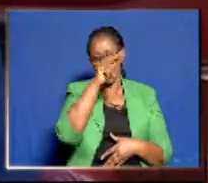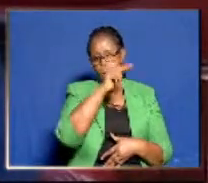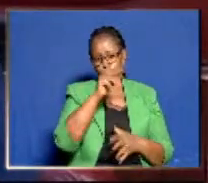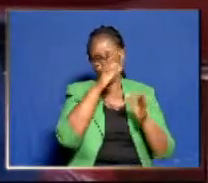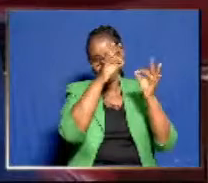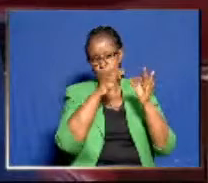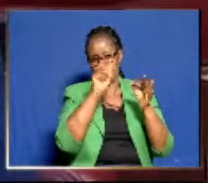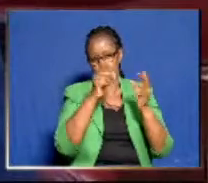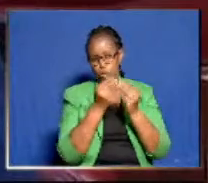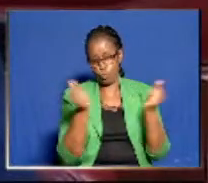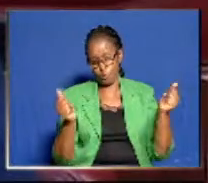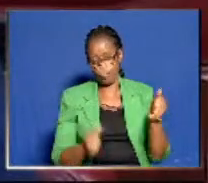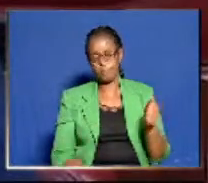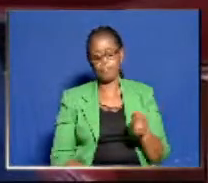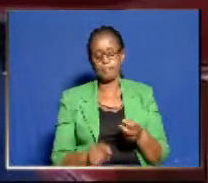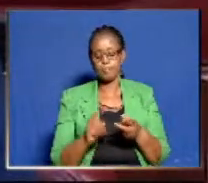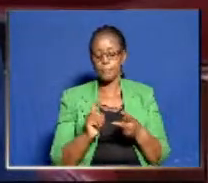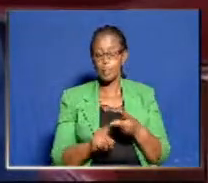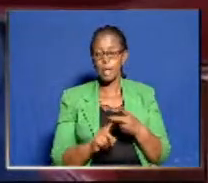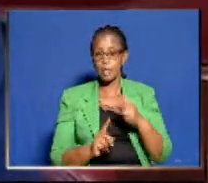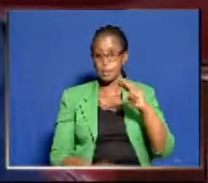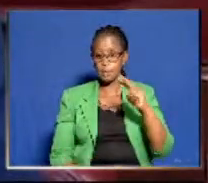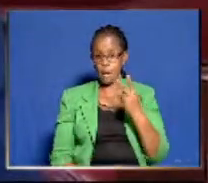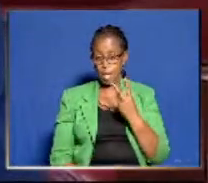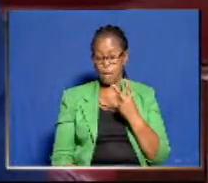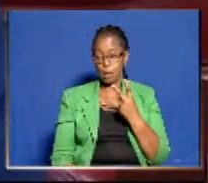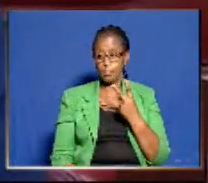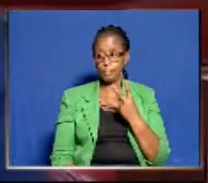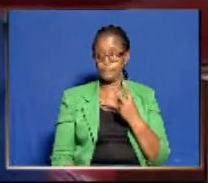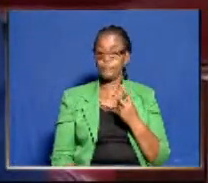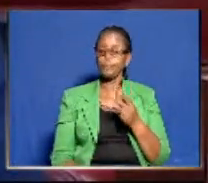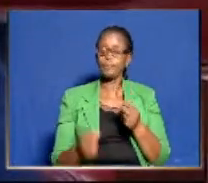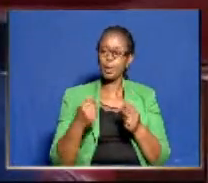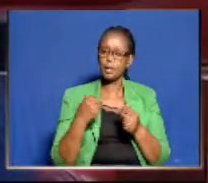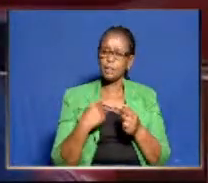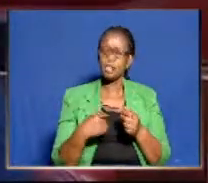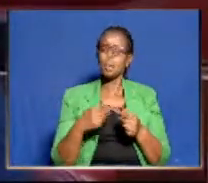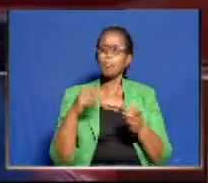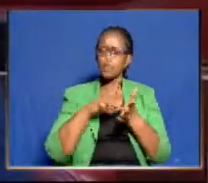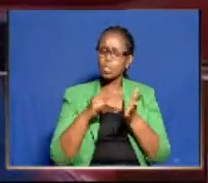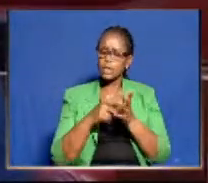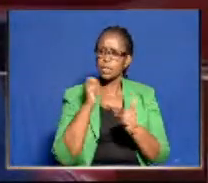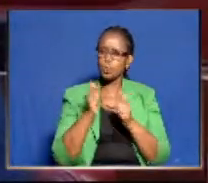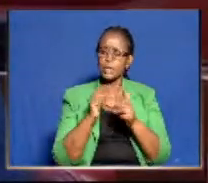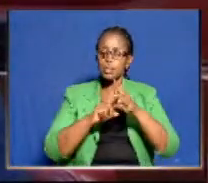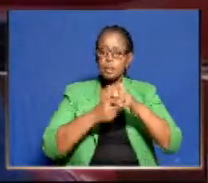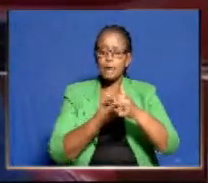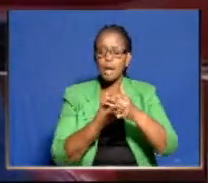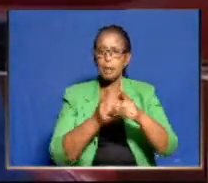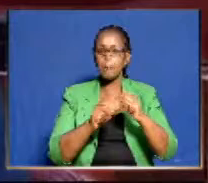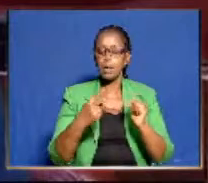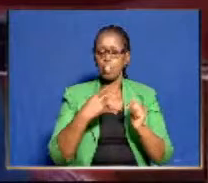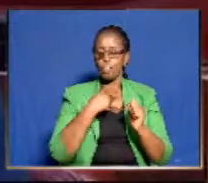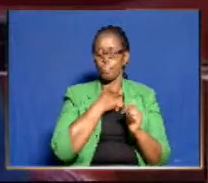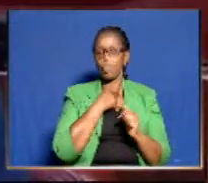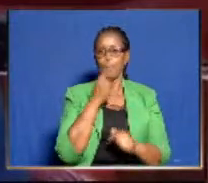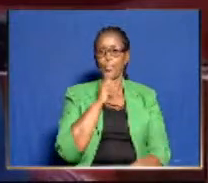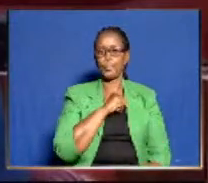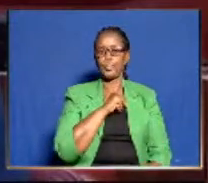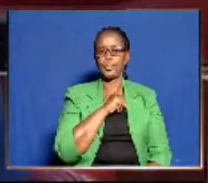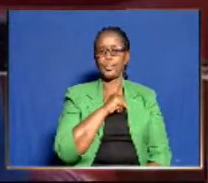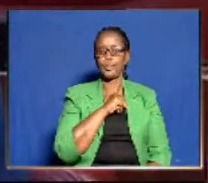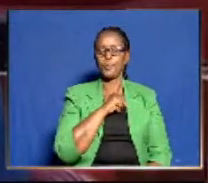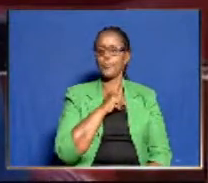it. Two, I looked at also at the stalled project as a challenge, and sometimes we wonder